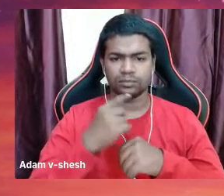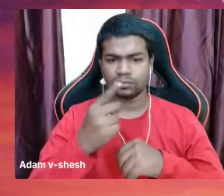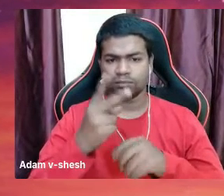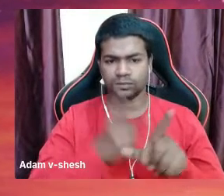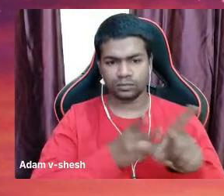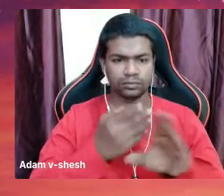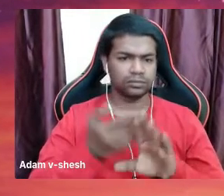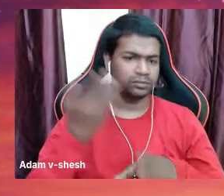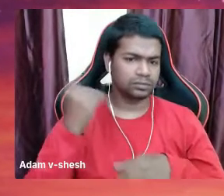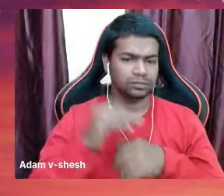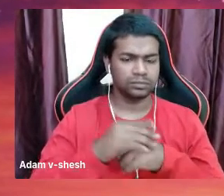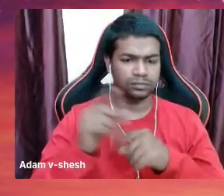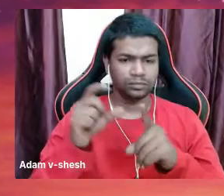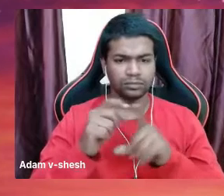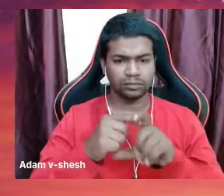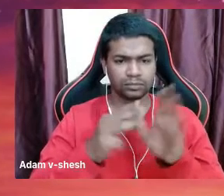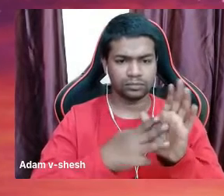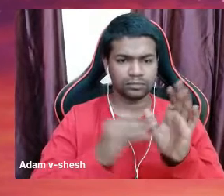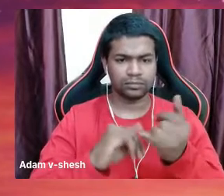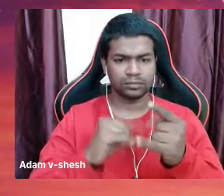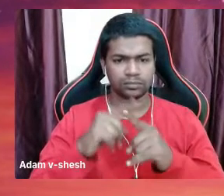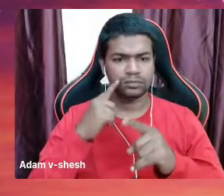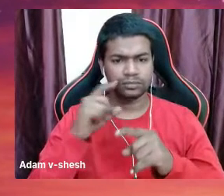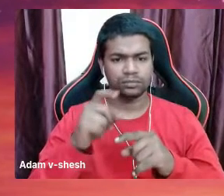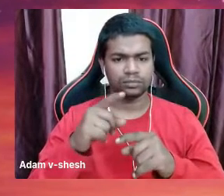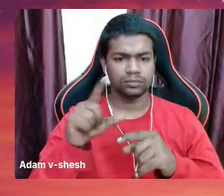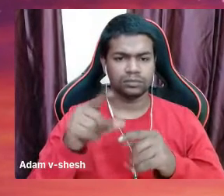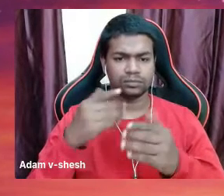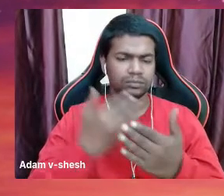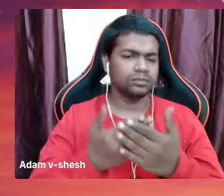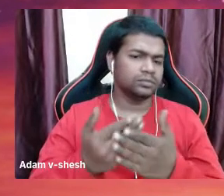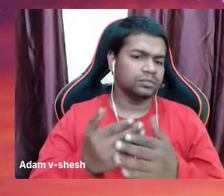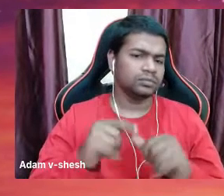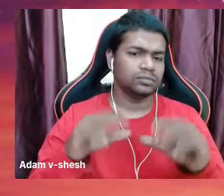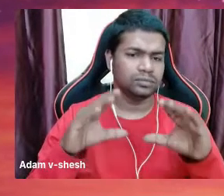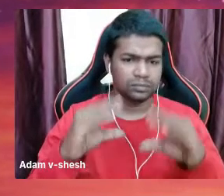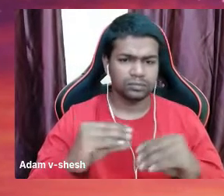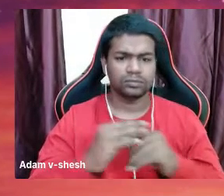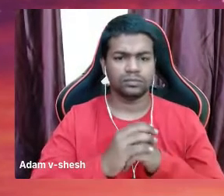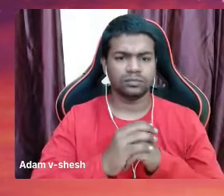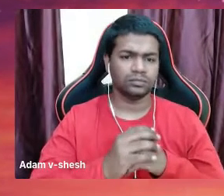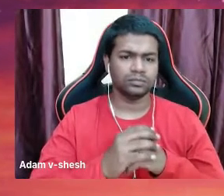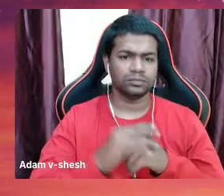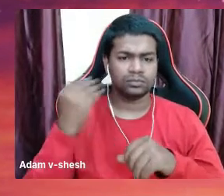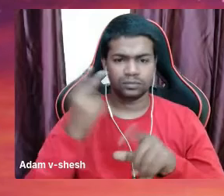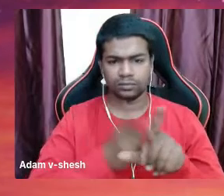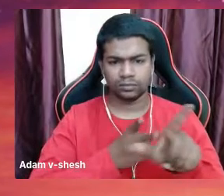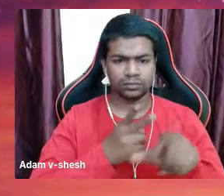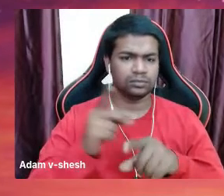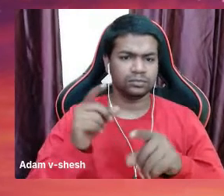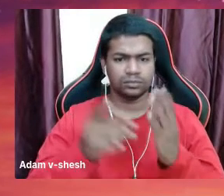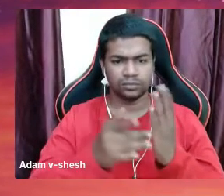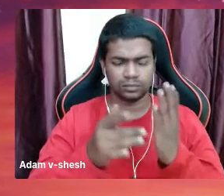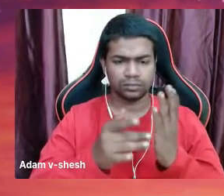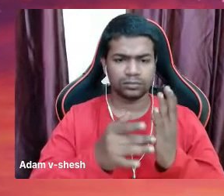ago, where the domestic participation was quite low. There was a lot of skepticism. The last 2 years and the digital